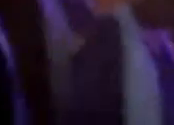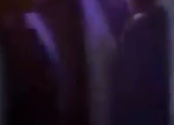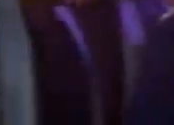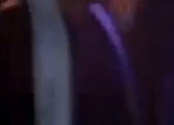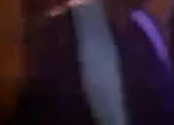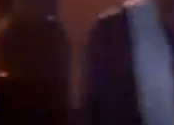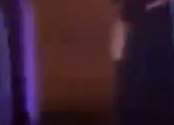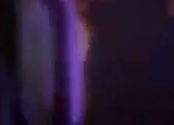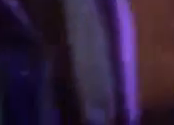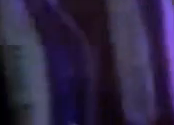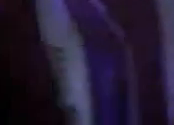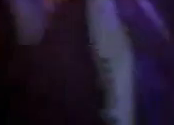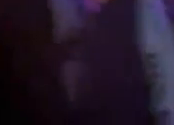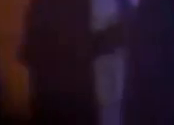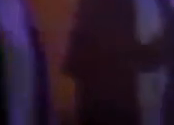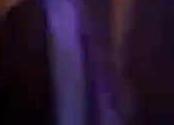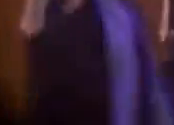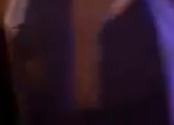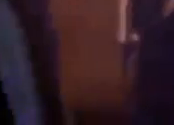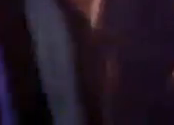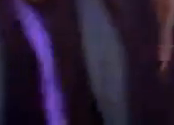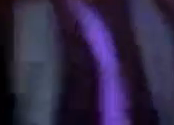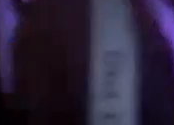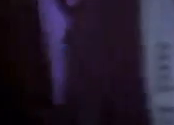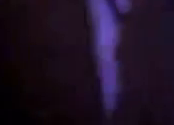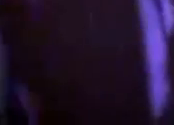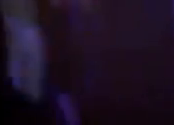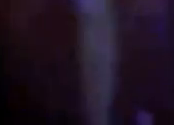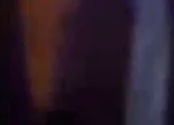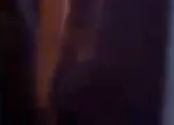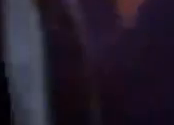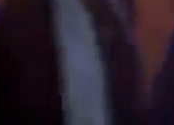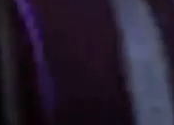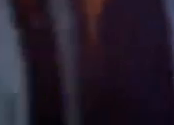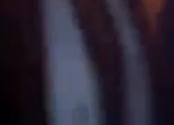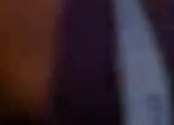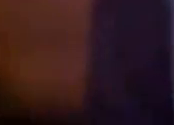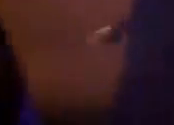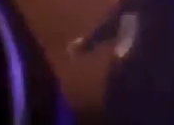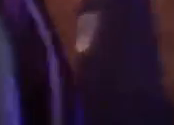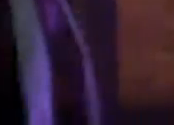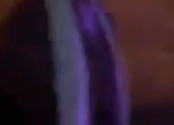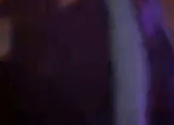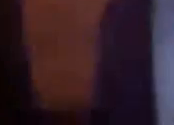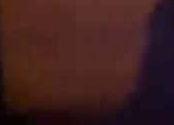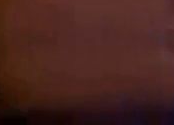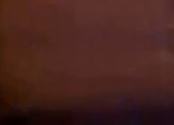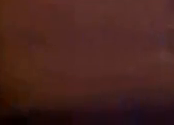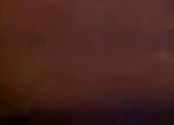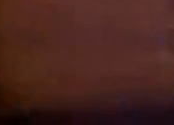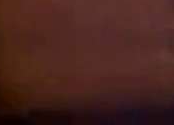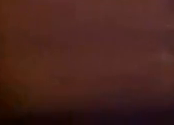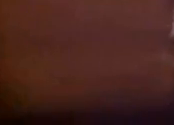Muraturirimbiye neza ngo Africa haguruka. Just sang that Africa rise. Iki ni igihe cyawe. But this is your